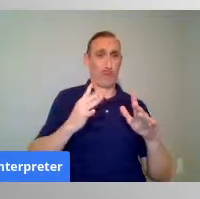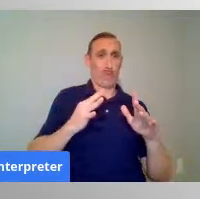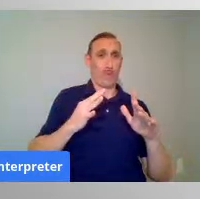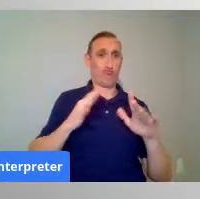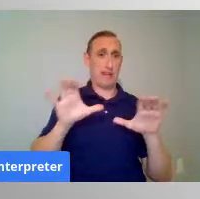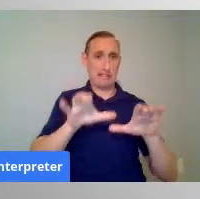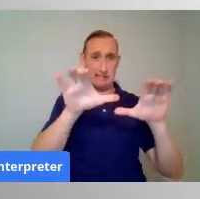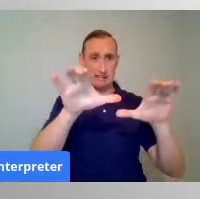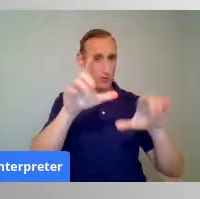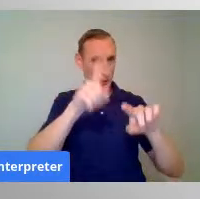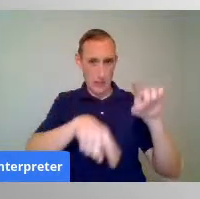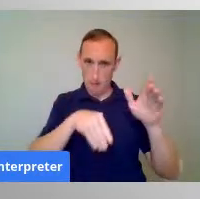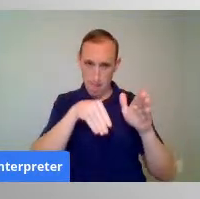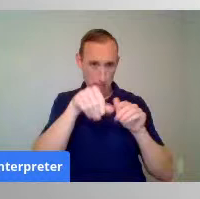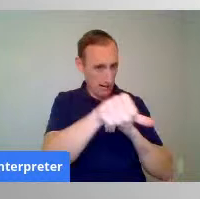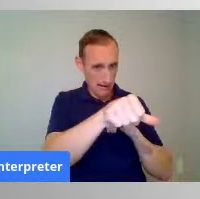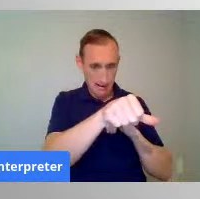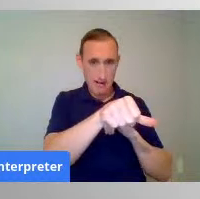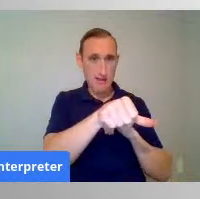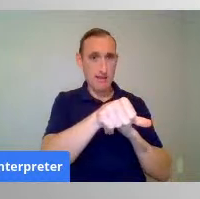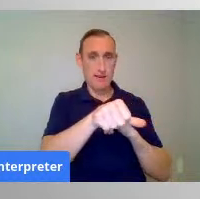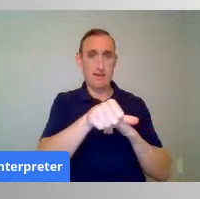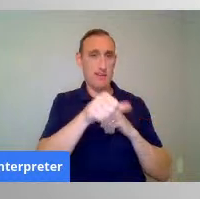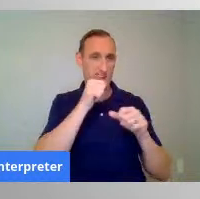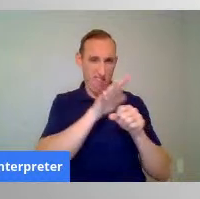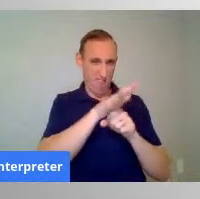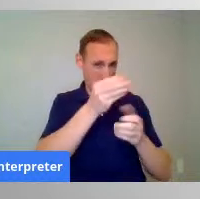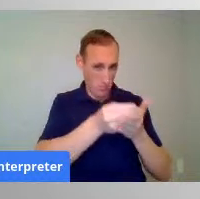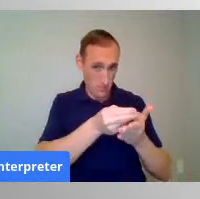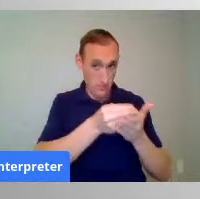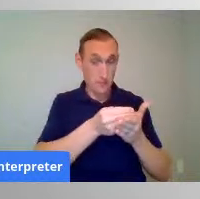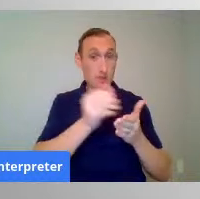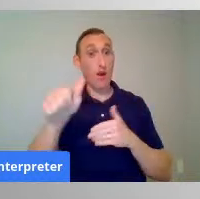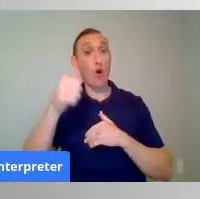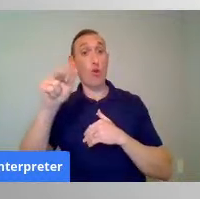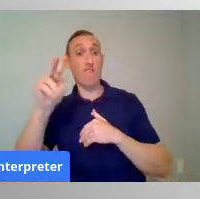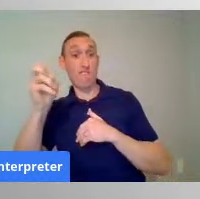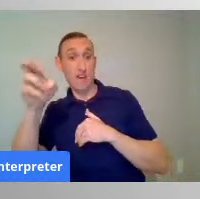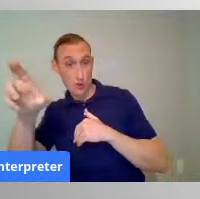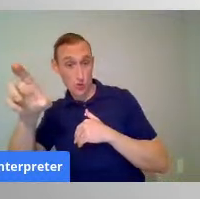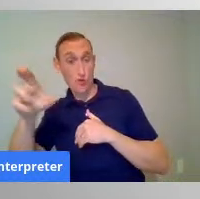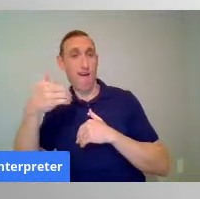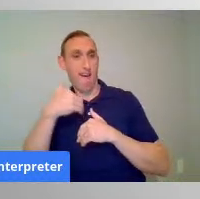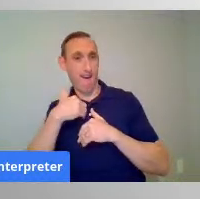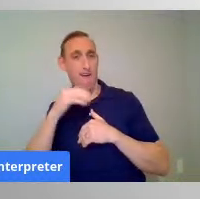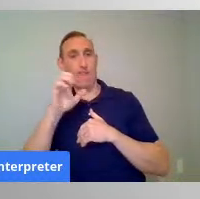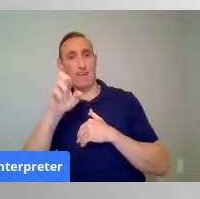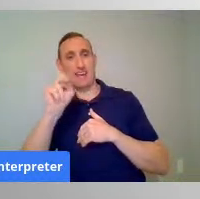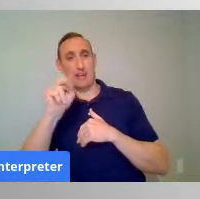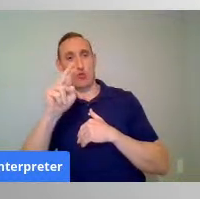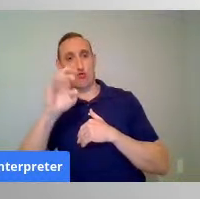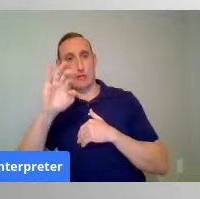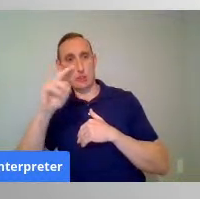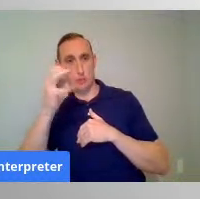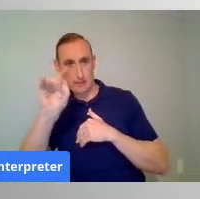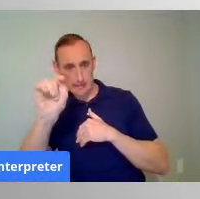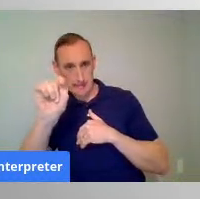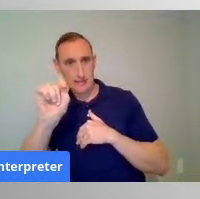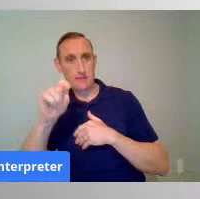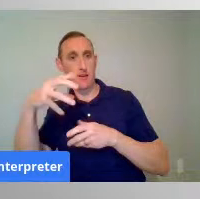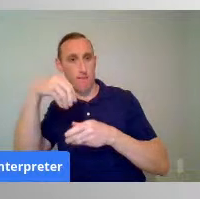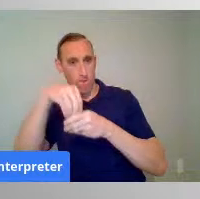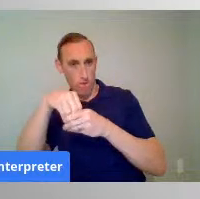already have the enrichment built in. So it would be one flat rate. And then that would allow them to